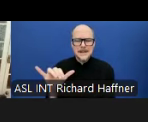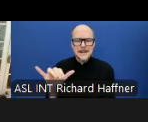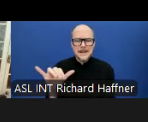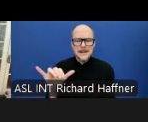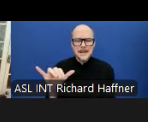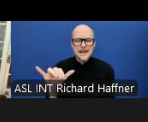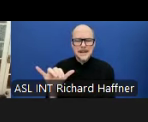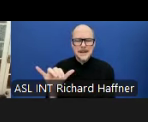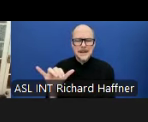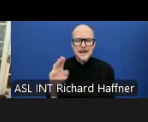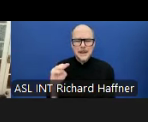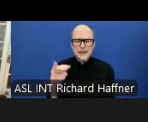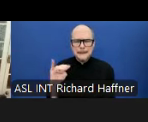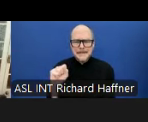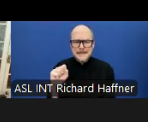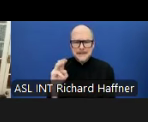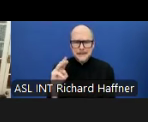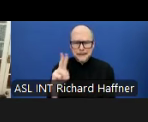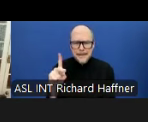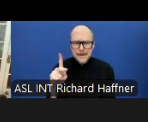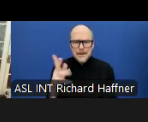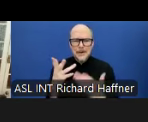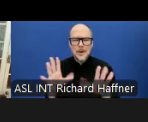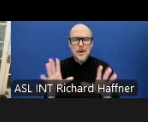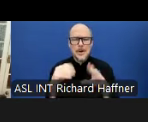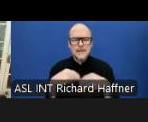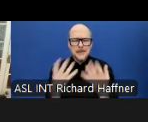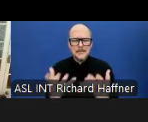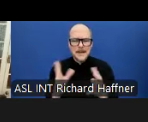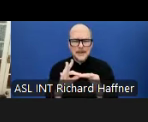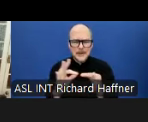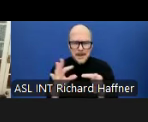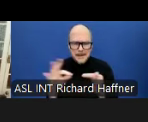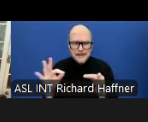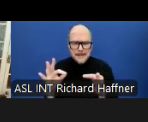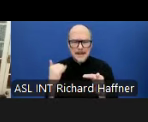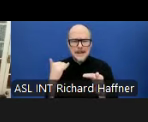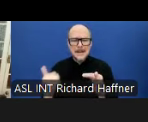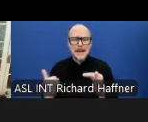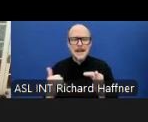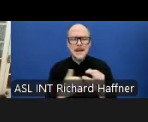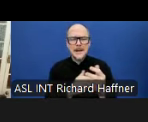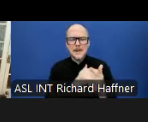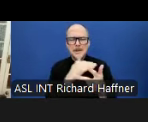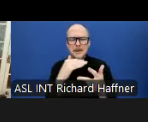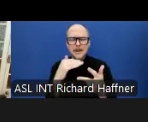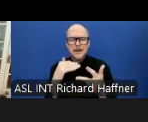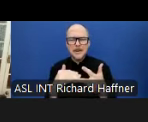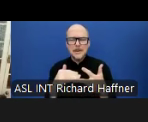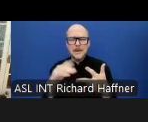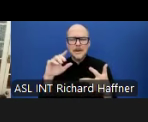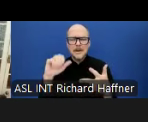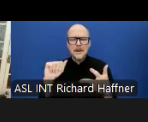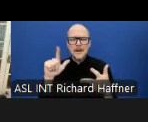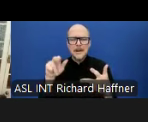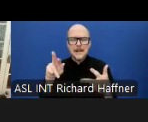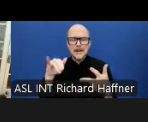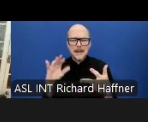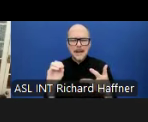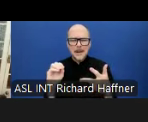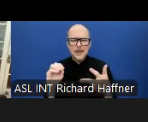Ms. Mark already provided her comment. We now can go to Valerio.